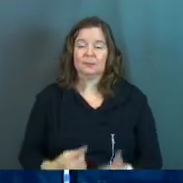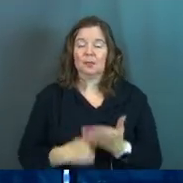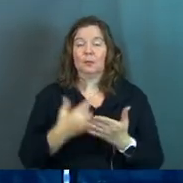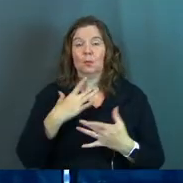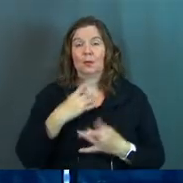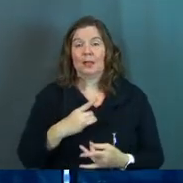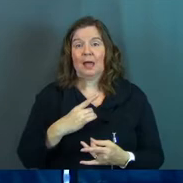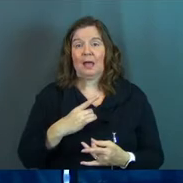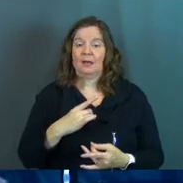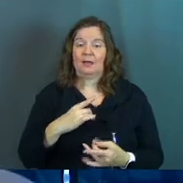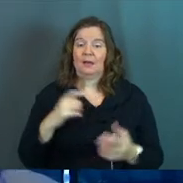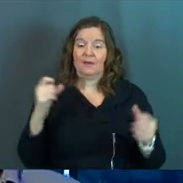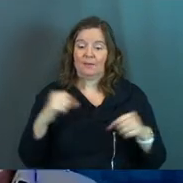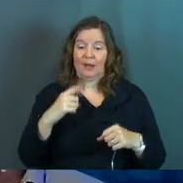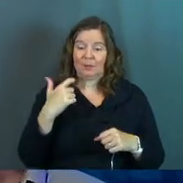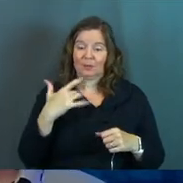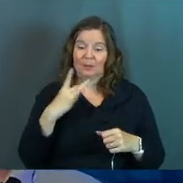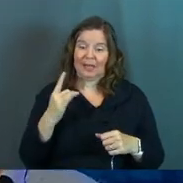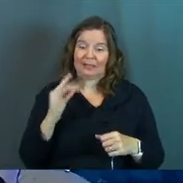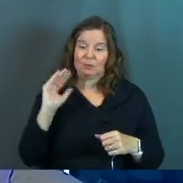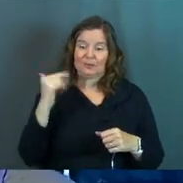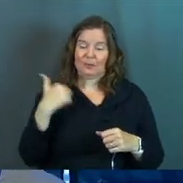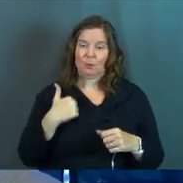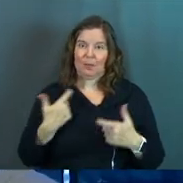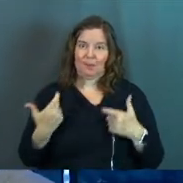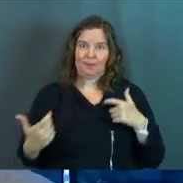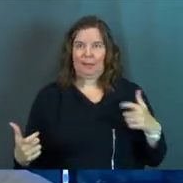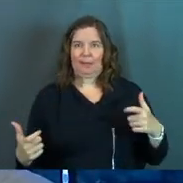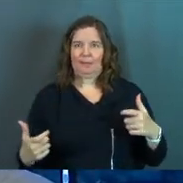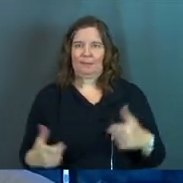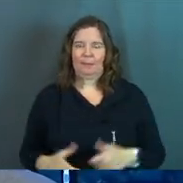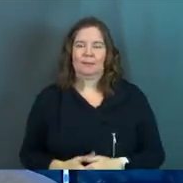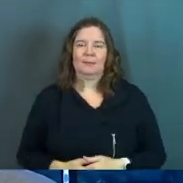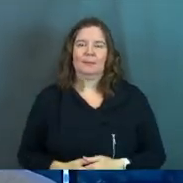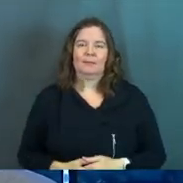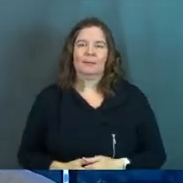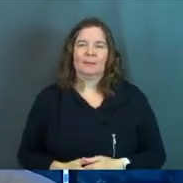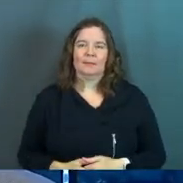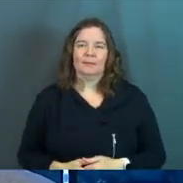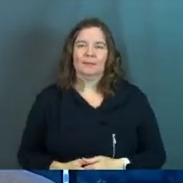Sometimes we like fights because we like the illusion of bigness.